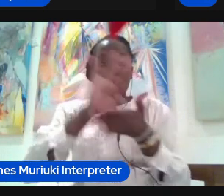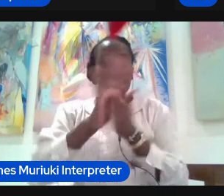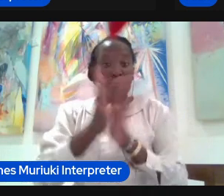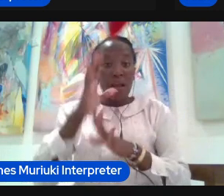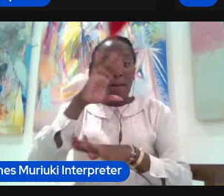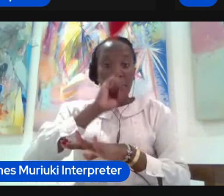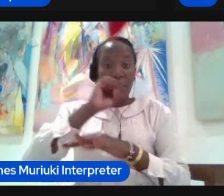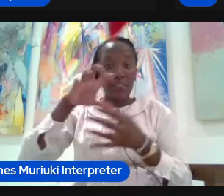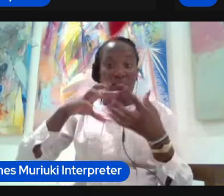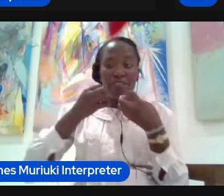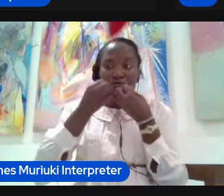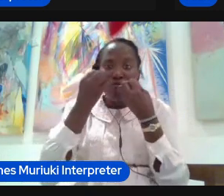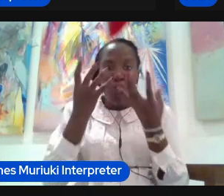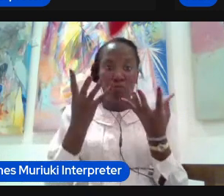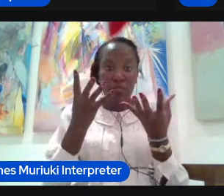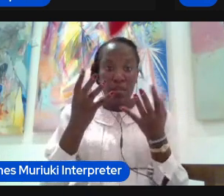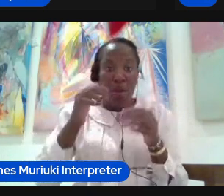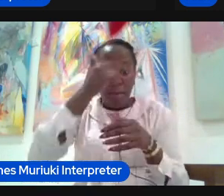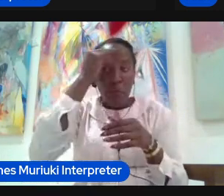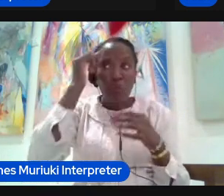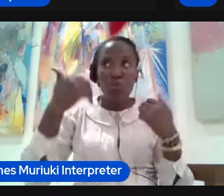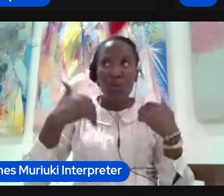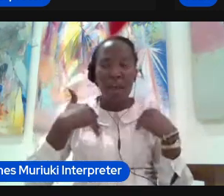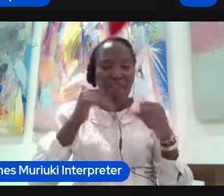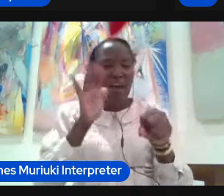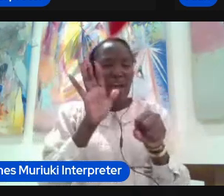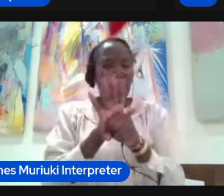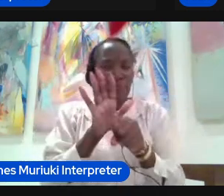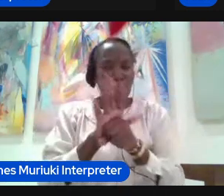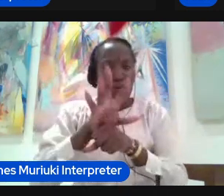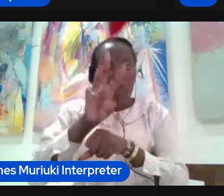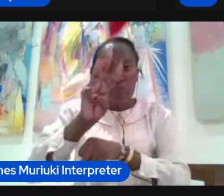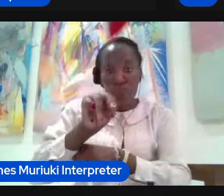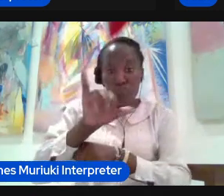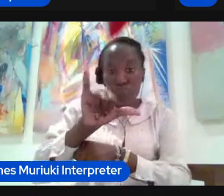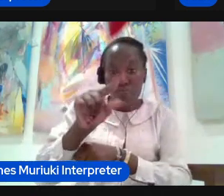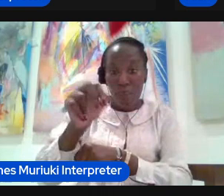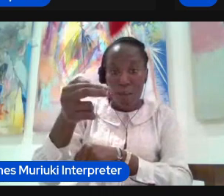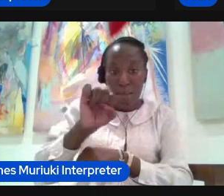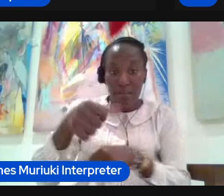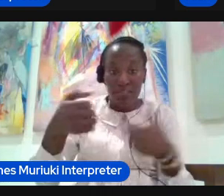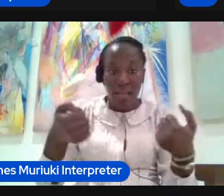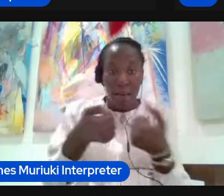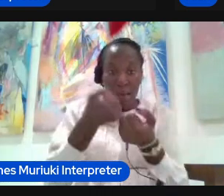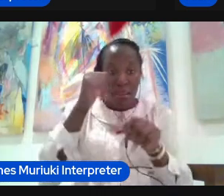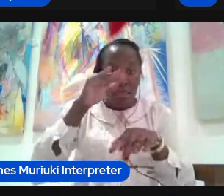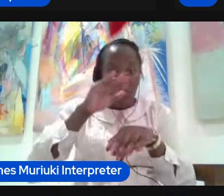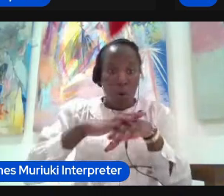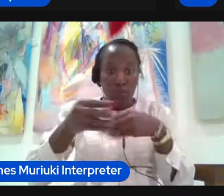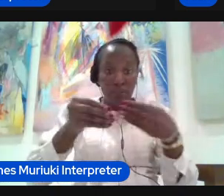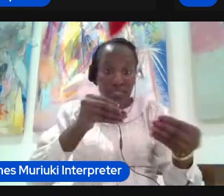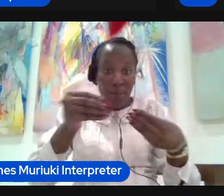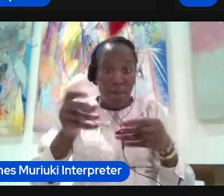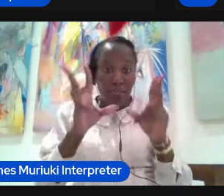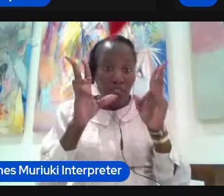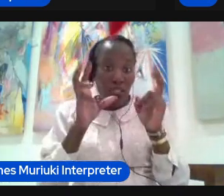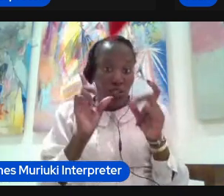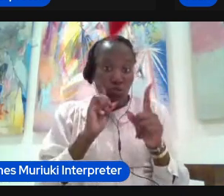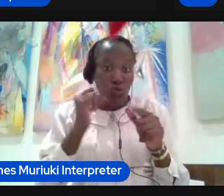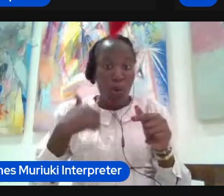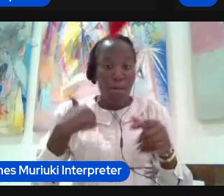myths going on about disability and how persons with disability are living in normal days. So I use my